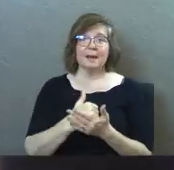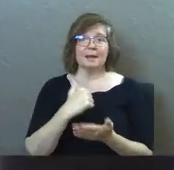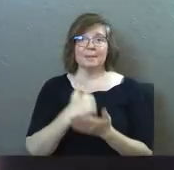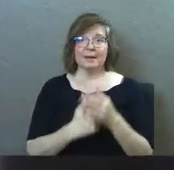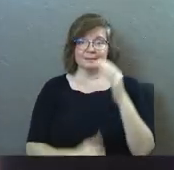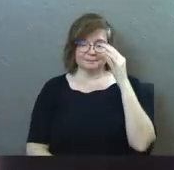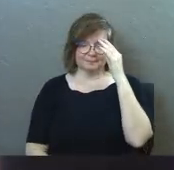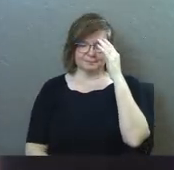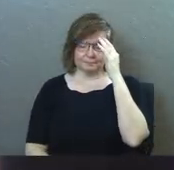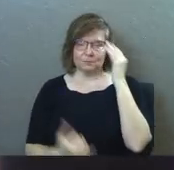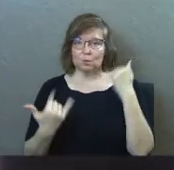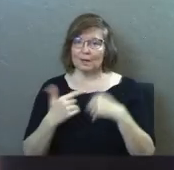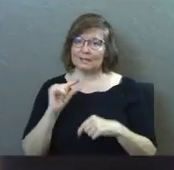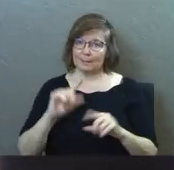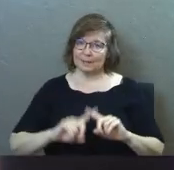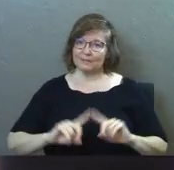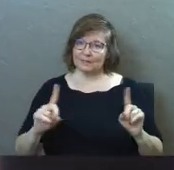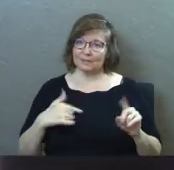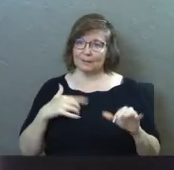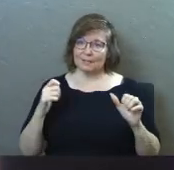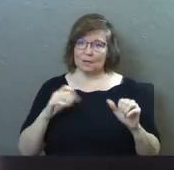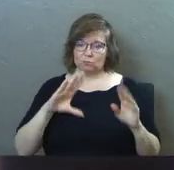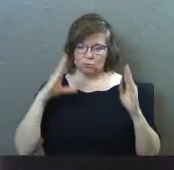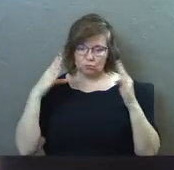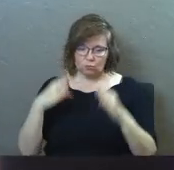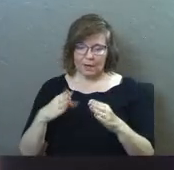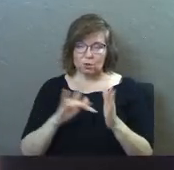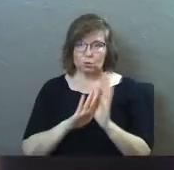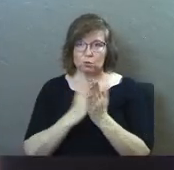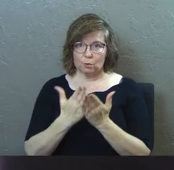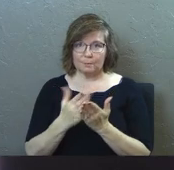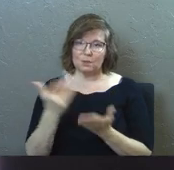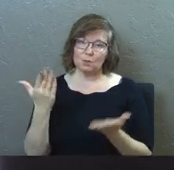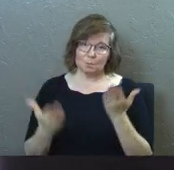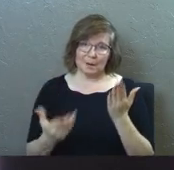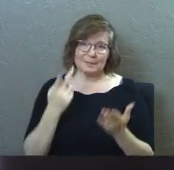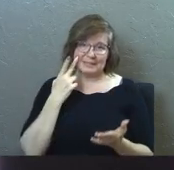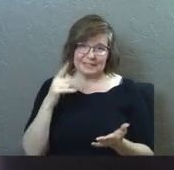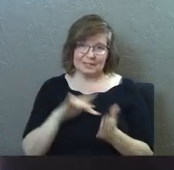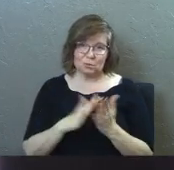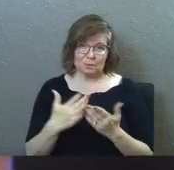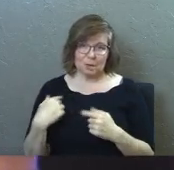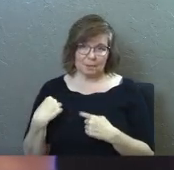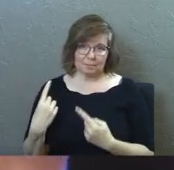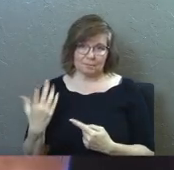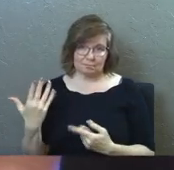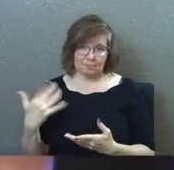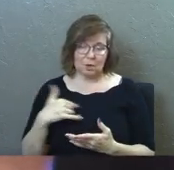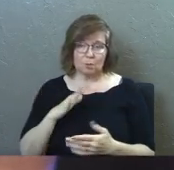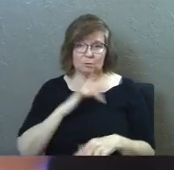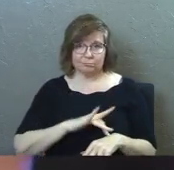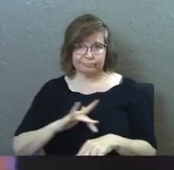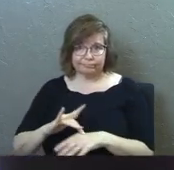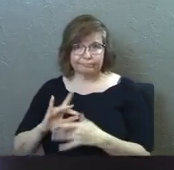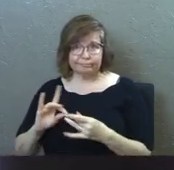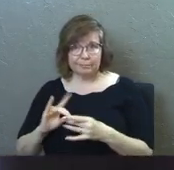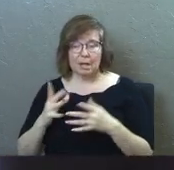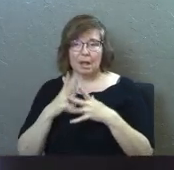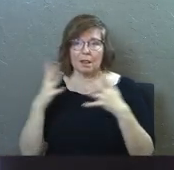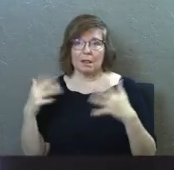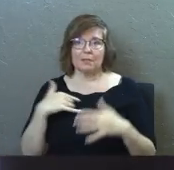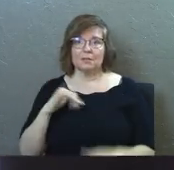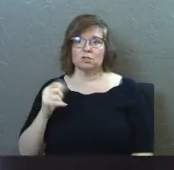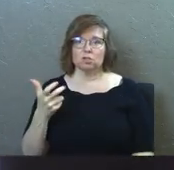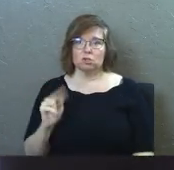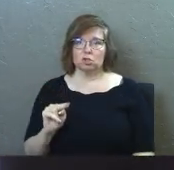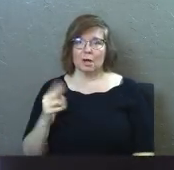Amen, amen. So today is a bit of a different one. I'm going to take us right to a scripture, and you've probably seen this one before because we've been talking about it a lot. This